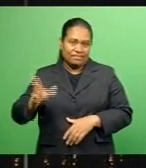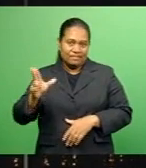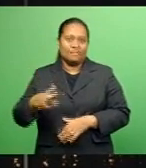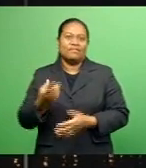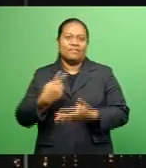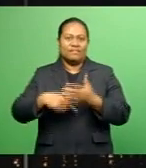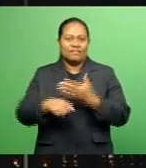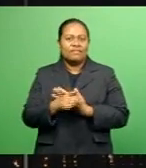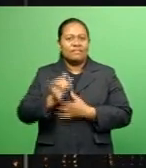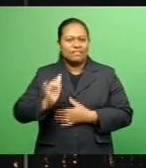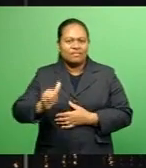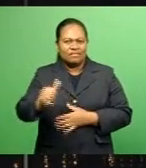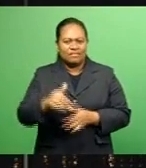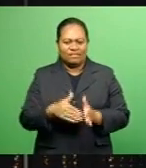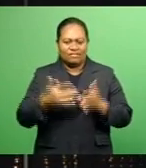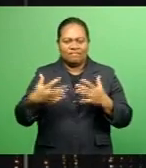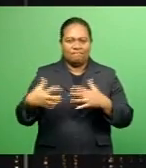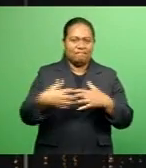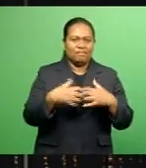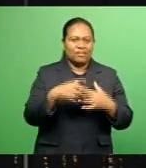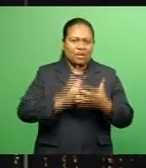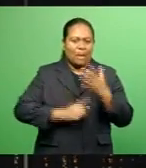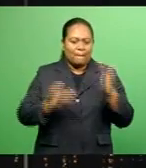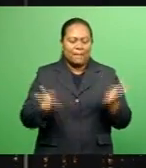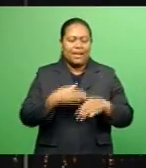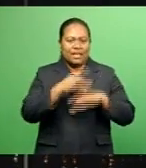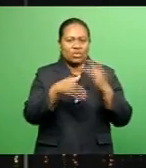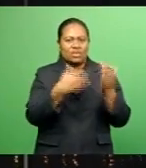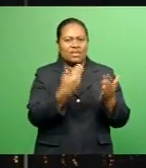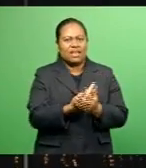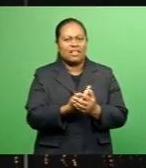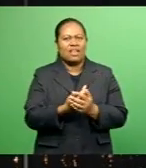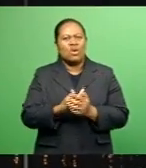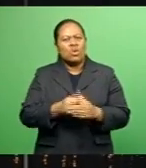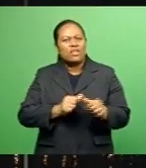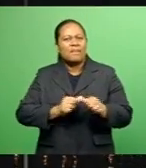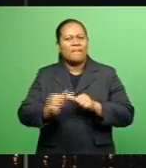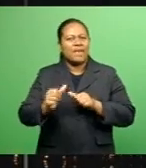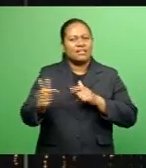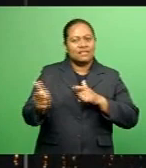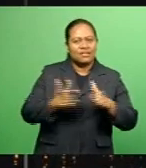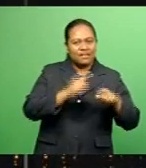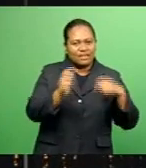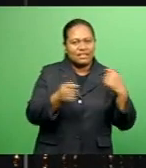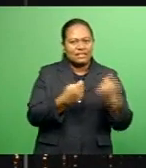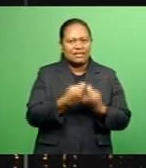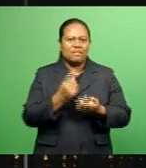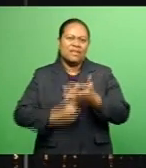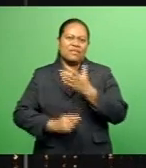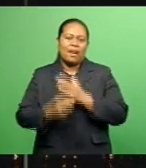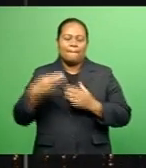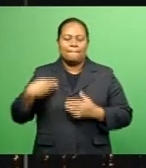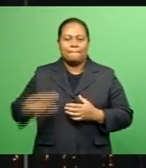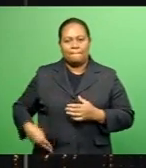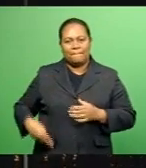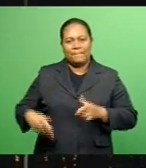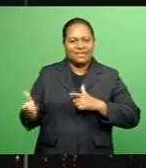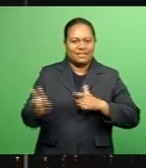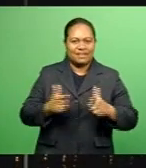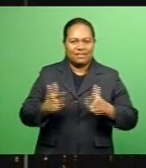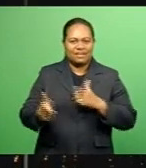shoulders with some of the best local sevens teams in the upcoming 45th Fiji Bitter Sapphire Mars Sevens.